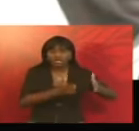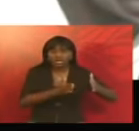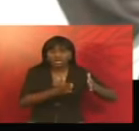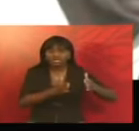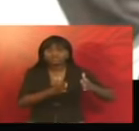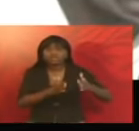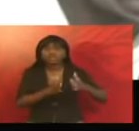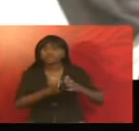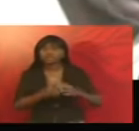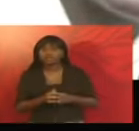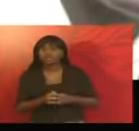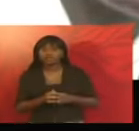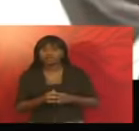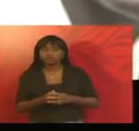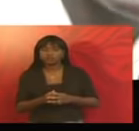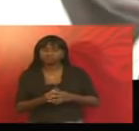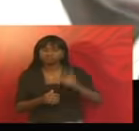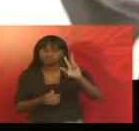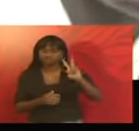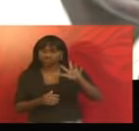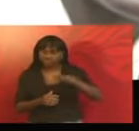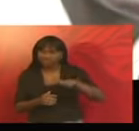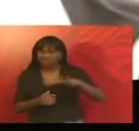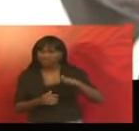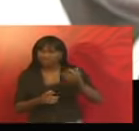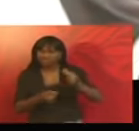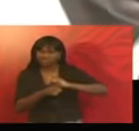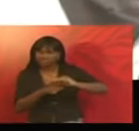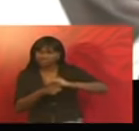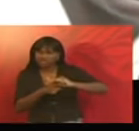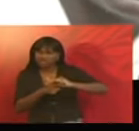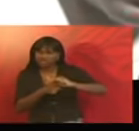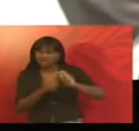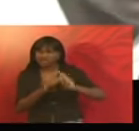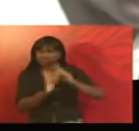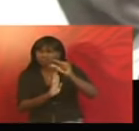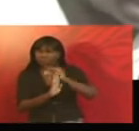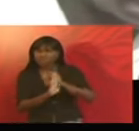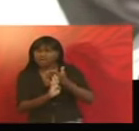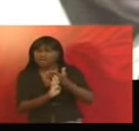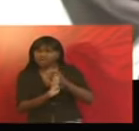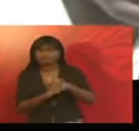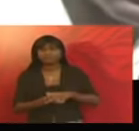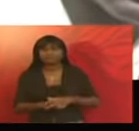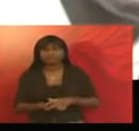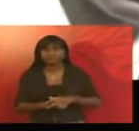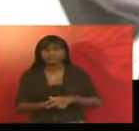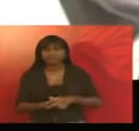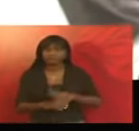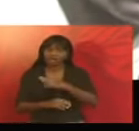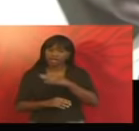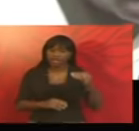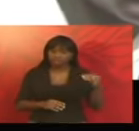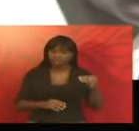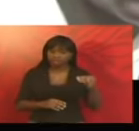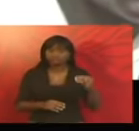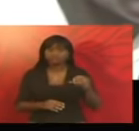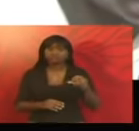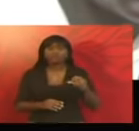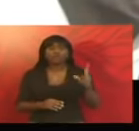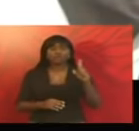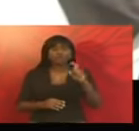Were those two areas part of that training program as well? And just an extension of that